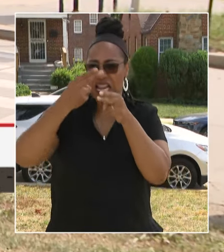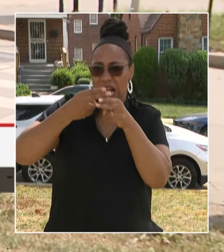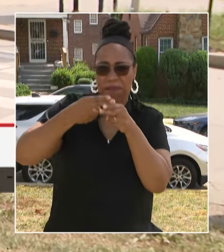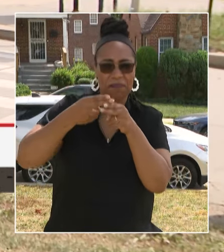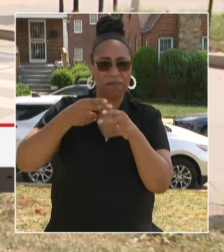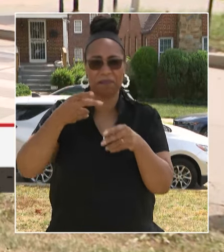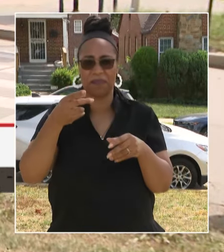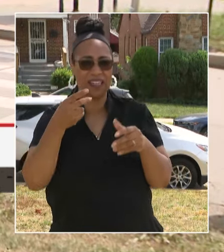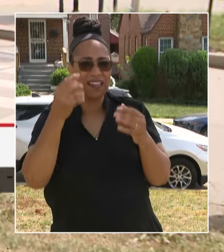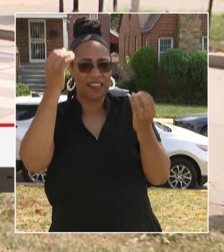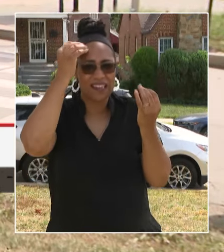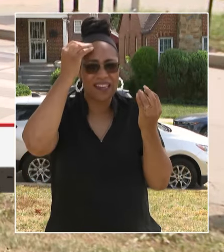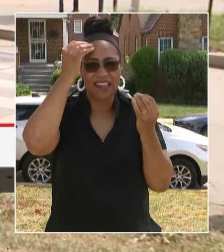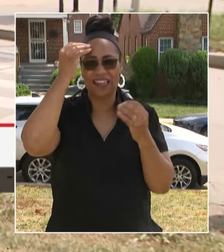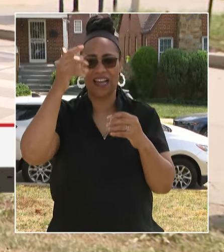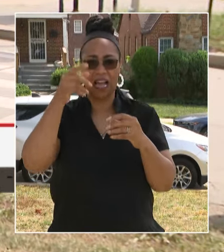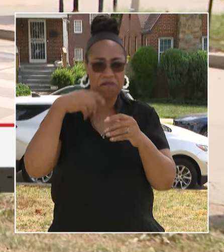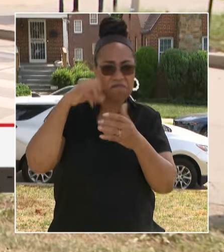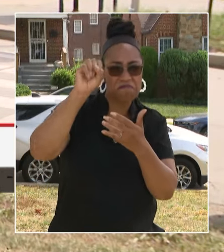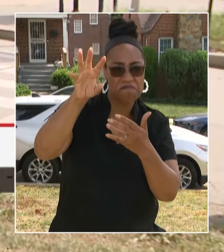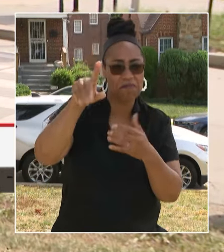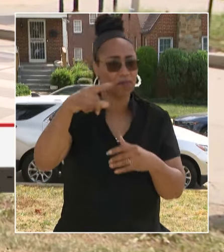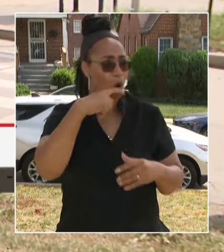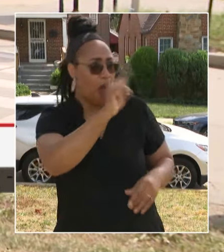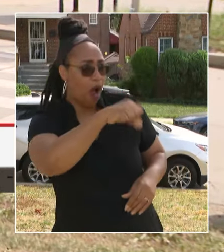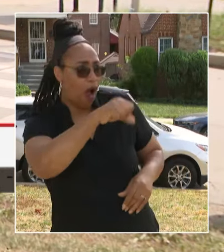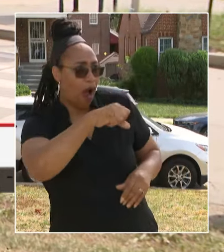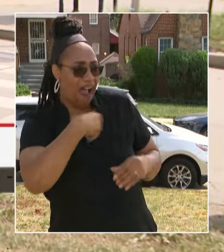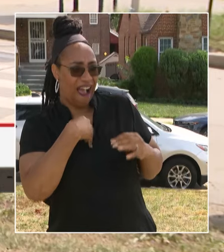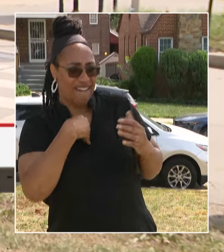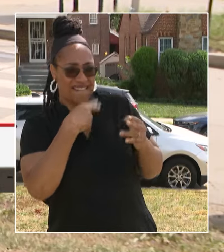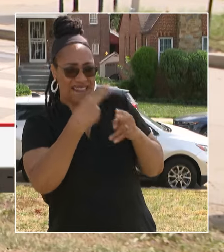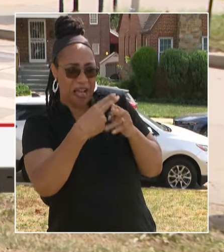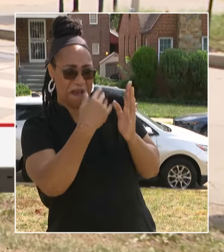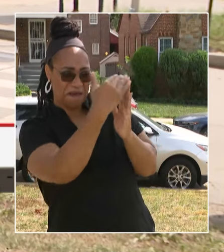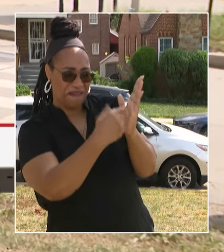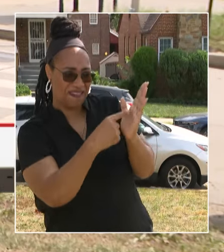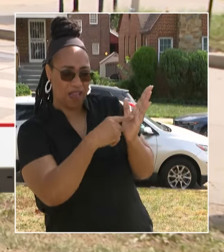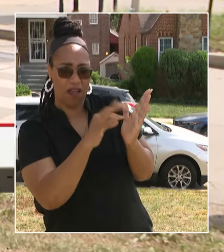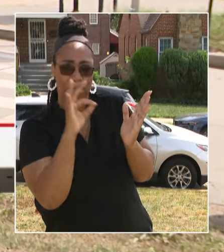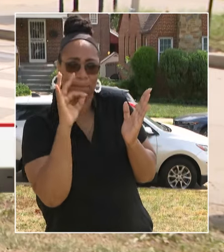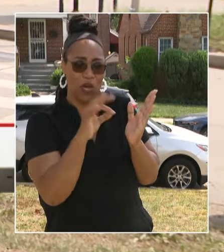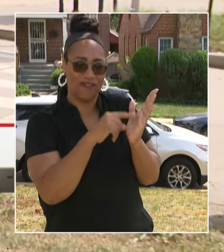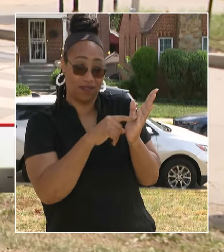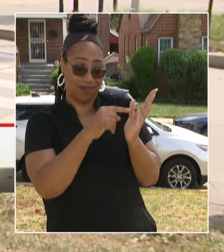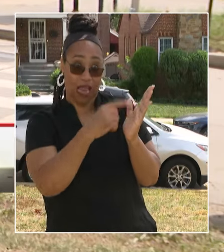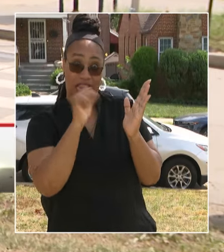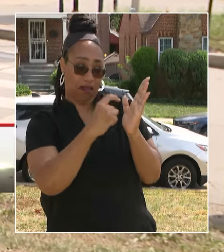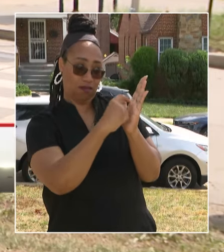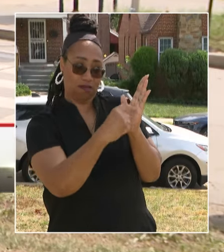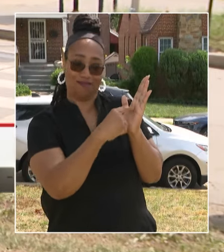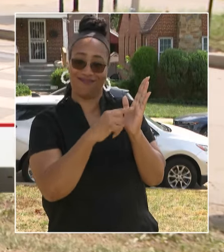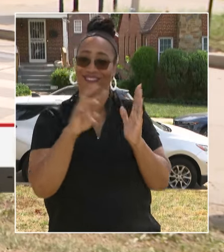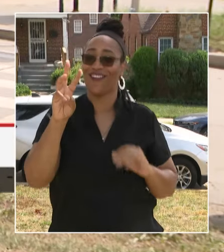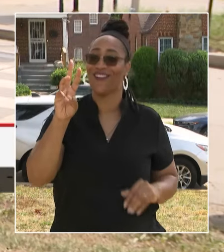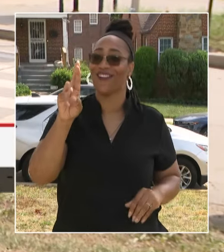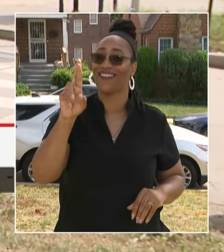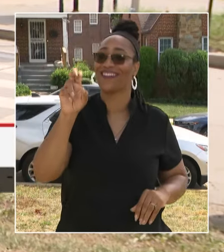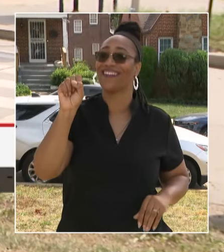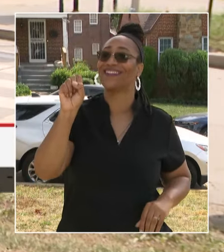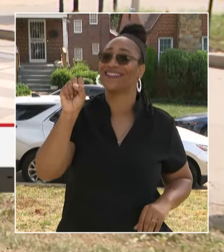we too want to recognize and honor, and William Spaulding is on that list. I then went to one of my favorite neighbors, Joe